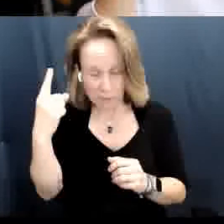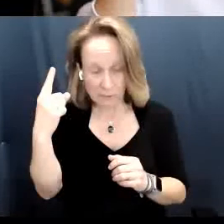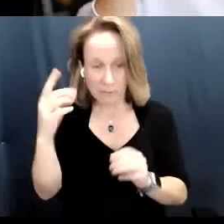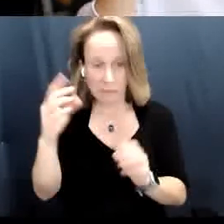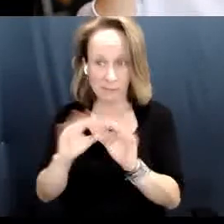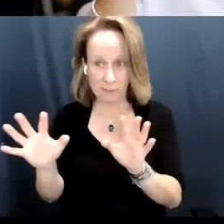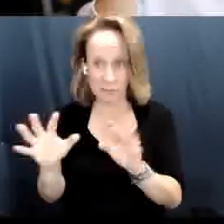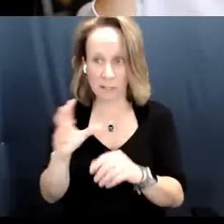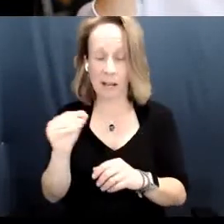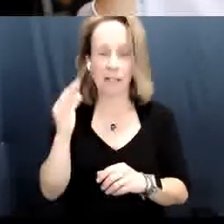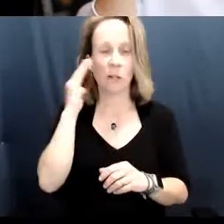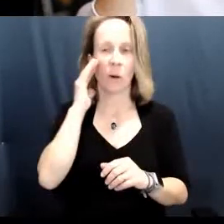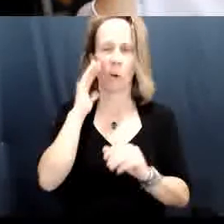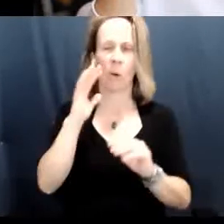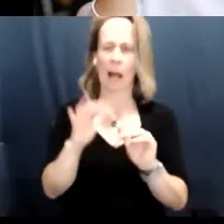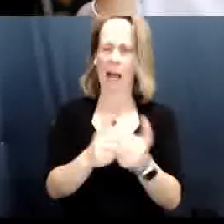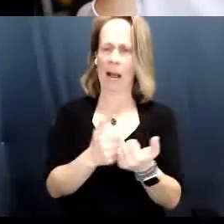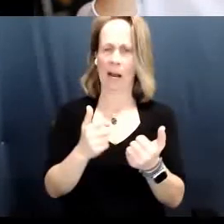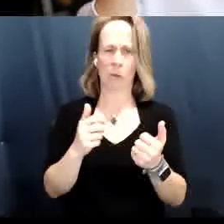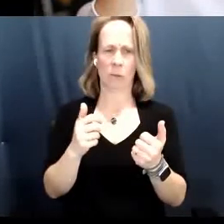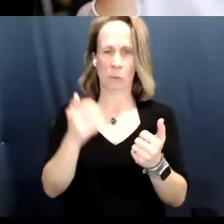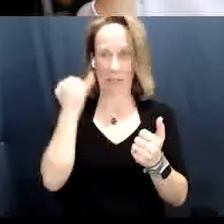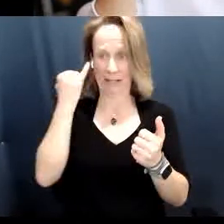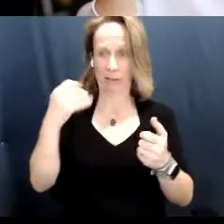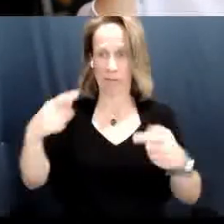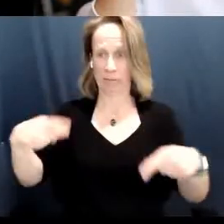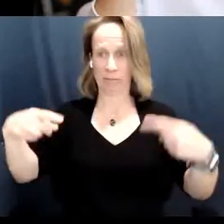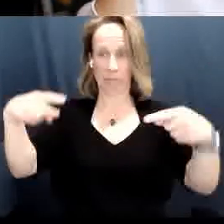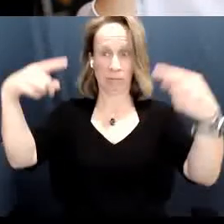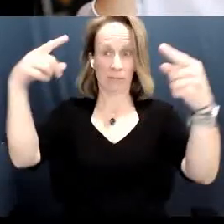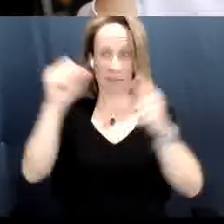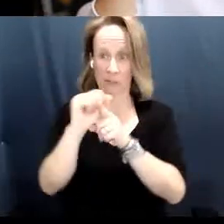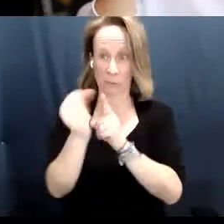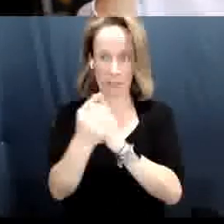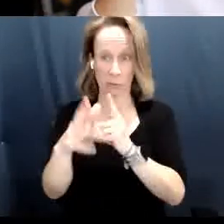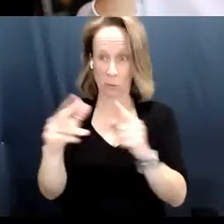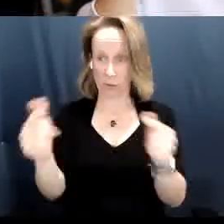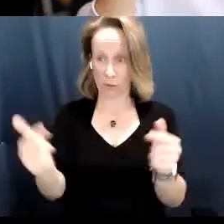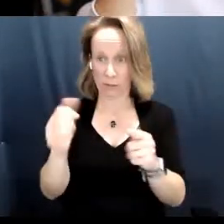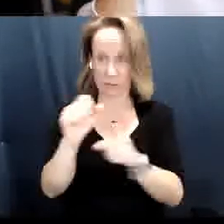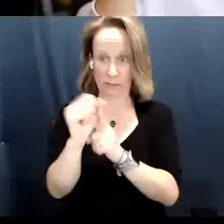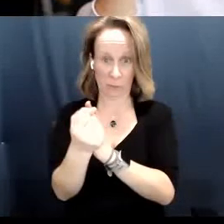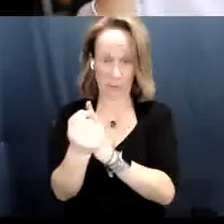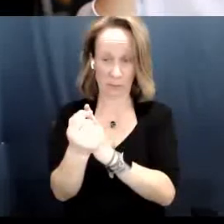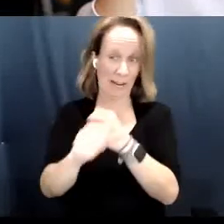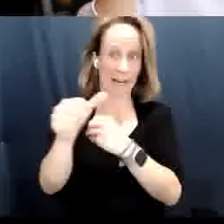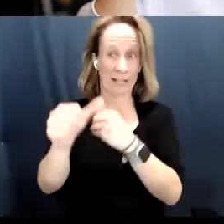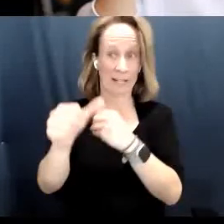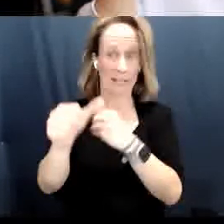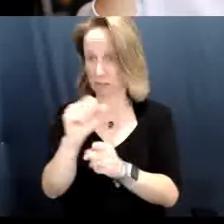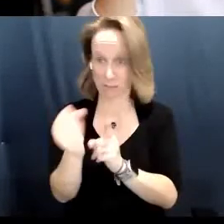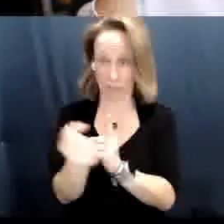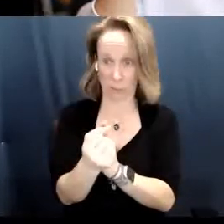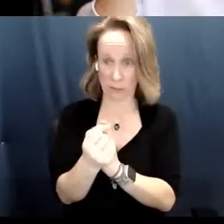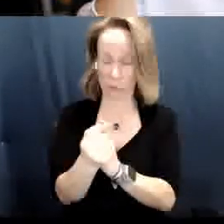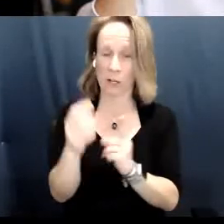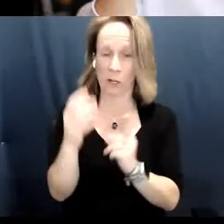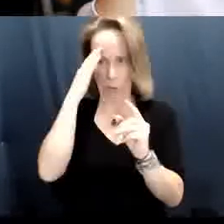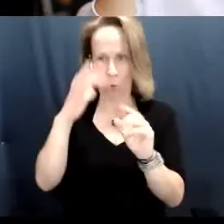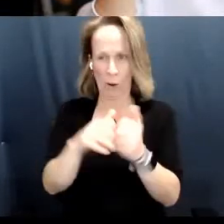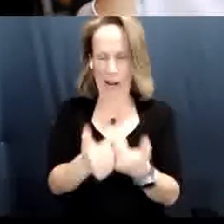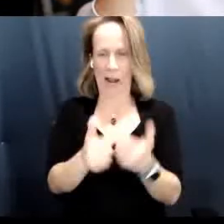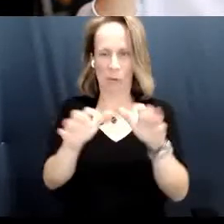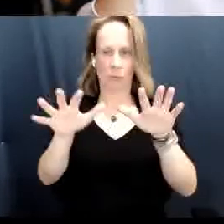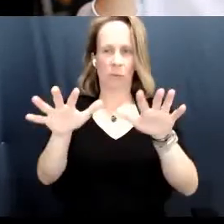verbally de-escalate harmful situations, but they also know the differences between harmful situations and a difference of